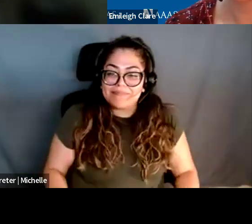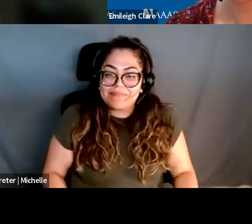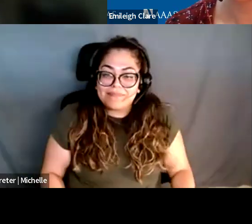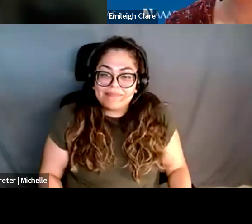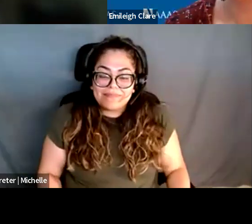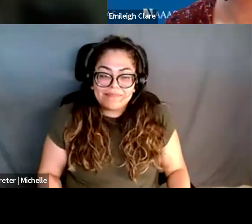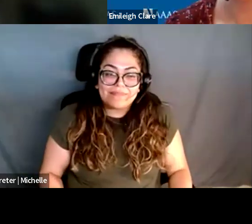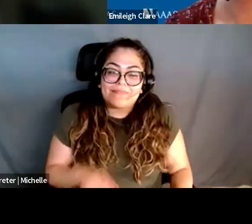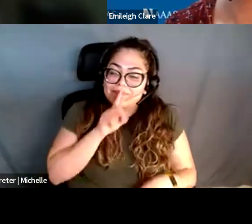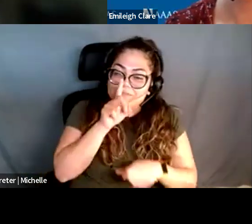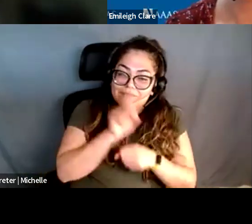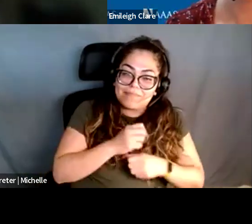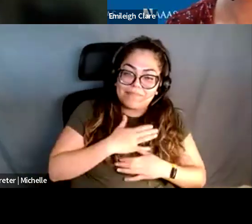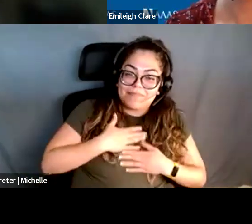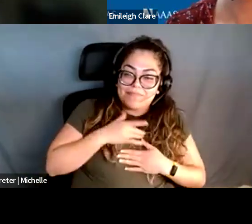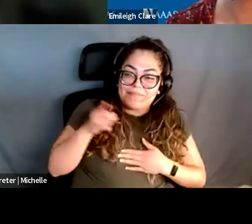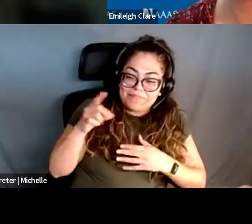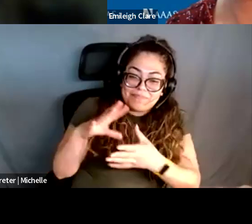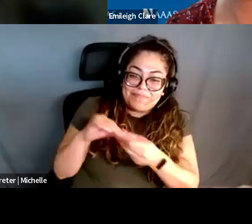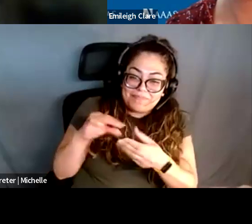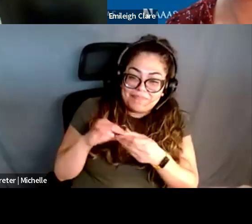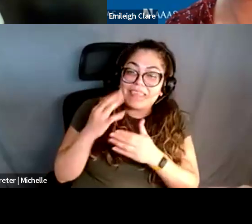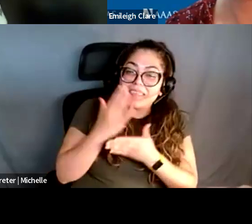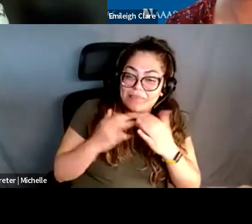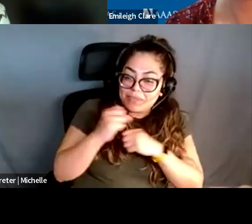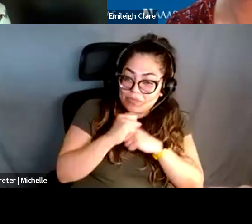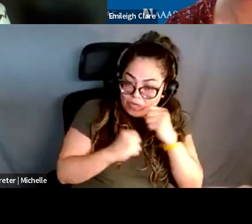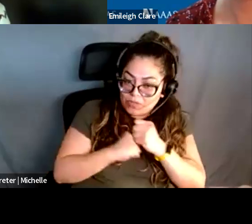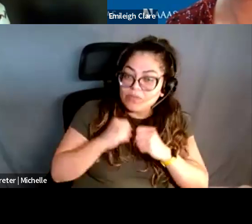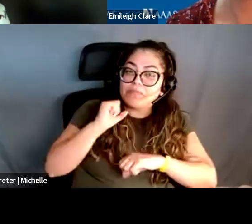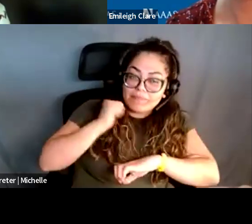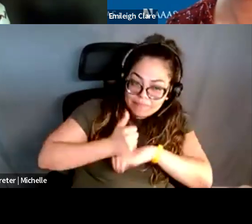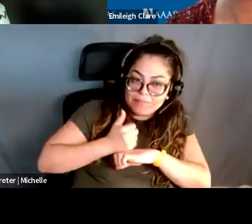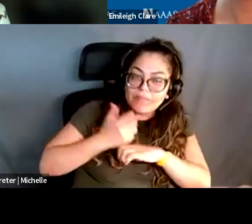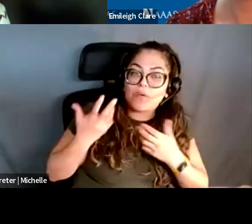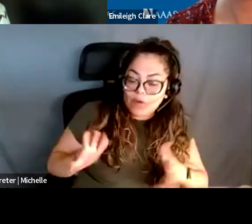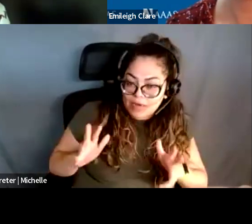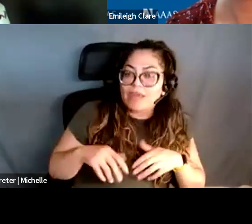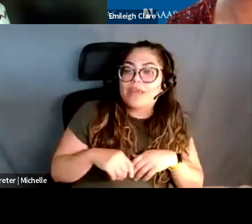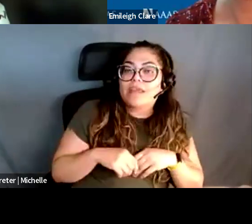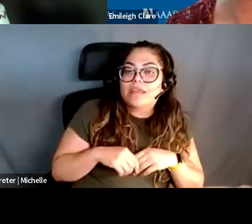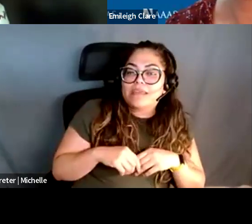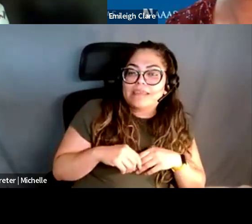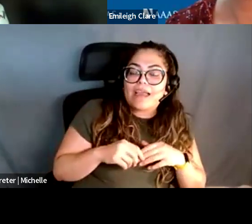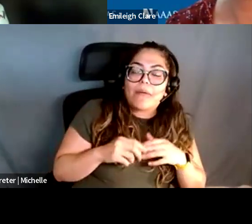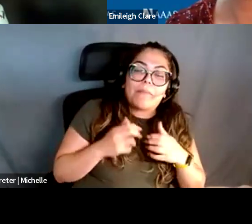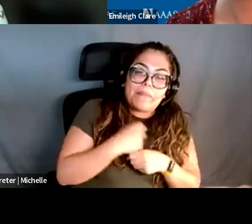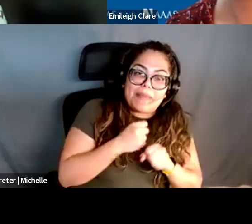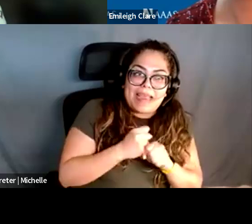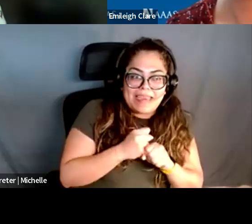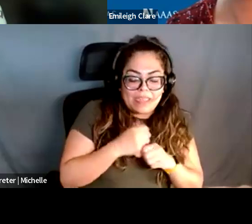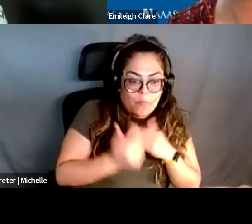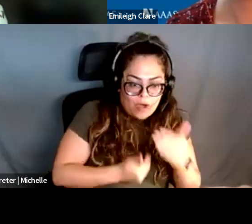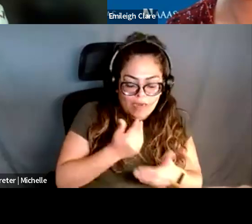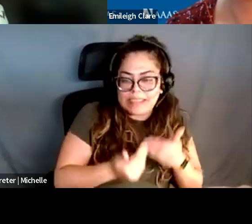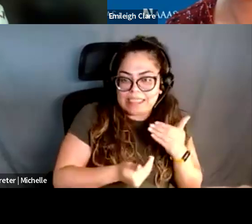Really appreciate you highlighting some of those structures that are already in place to make that slightly less of a daunting process to find